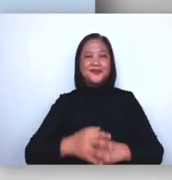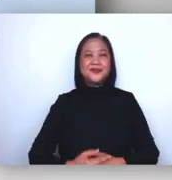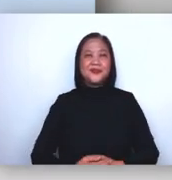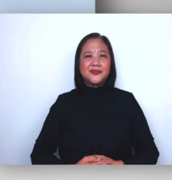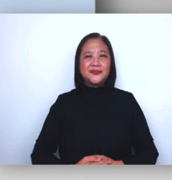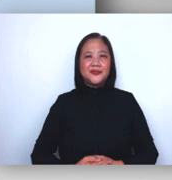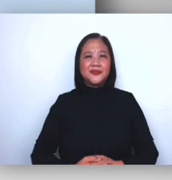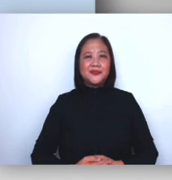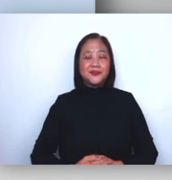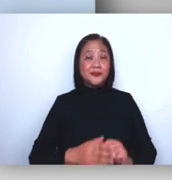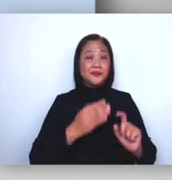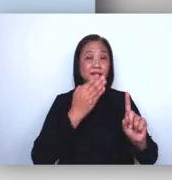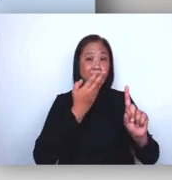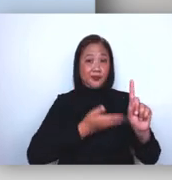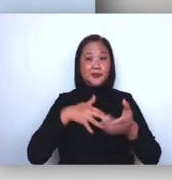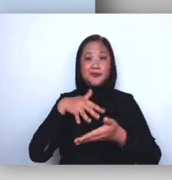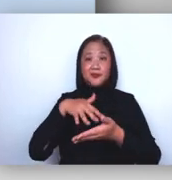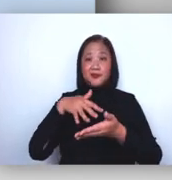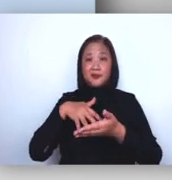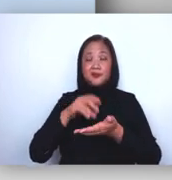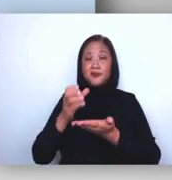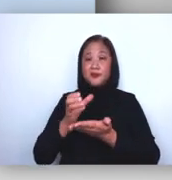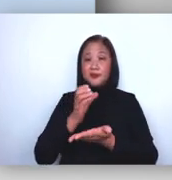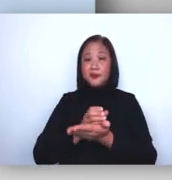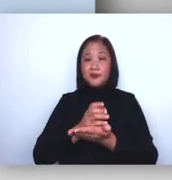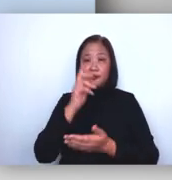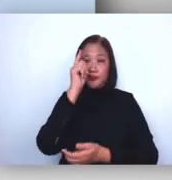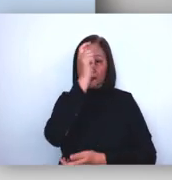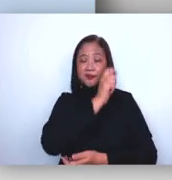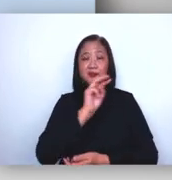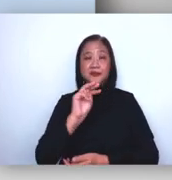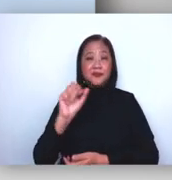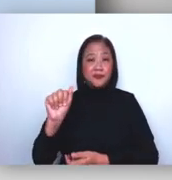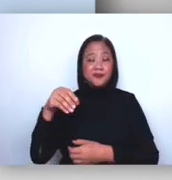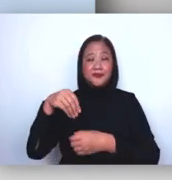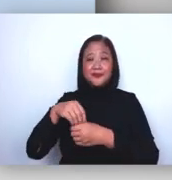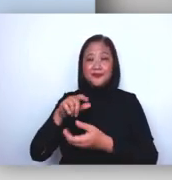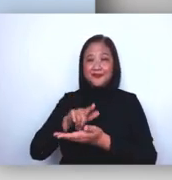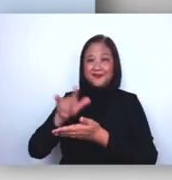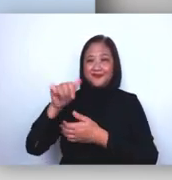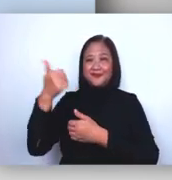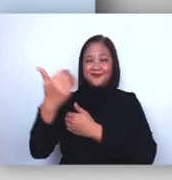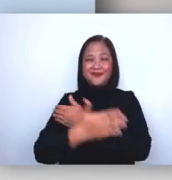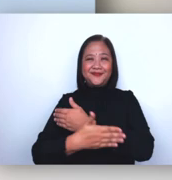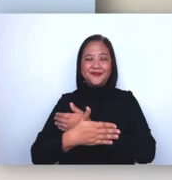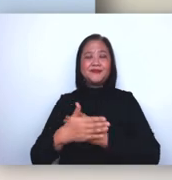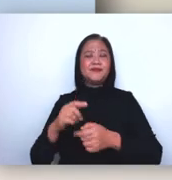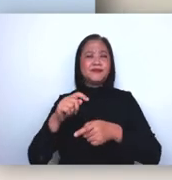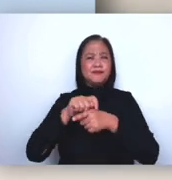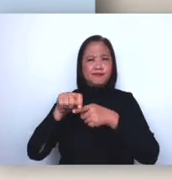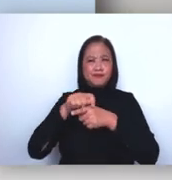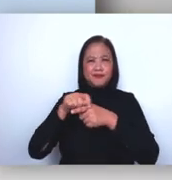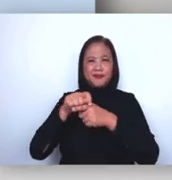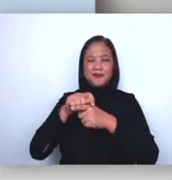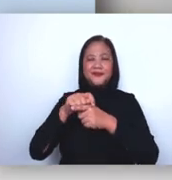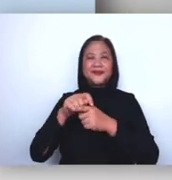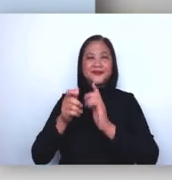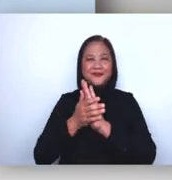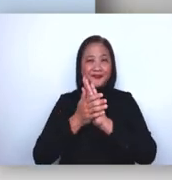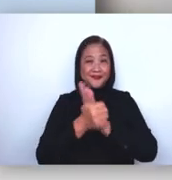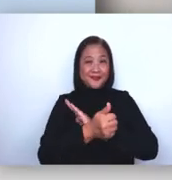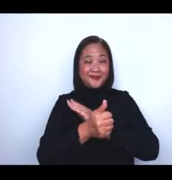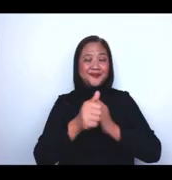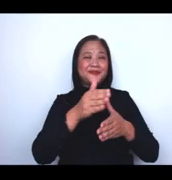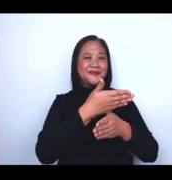Philippines. Taking up courses and graduate degrees abroad, he honed and shared his expertise with his